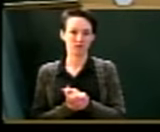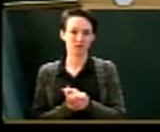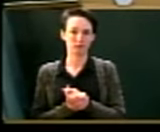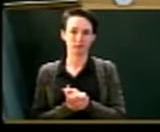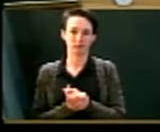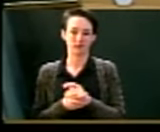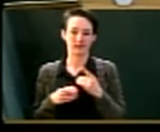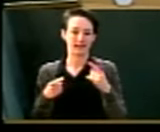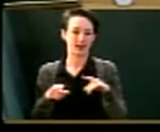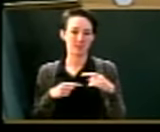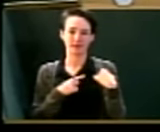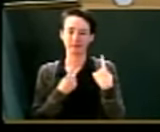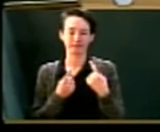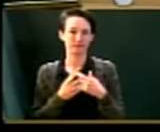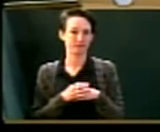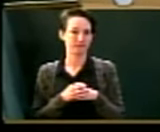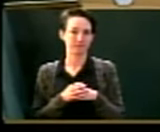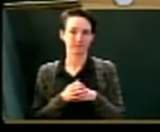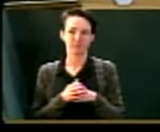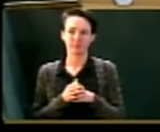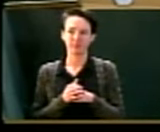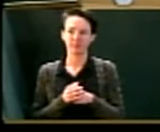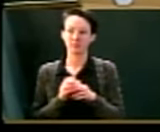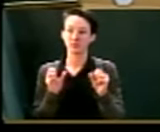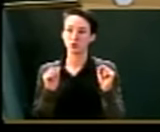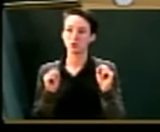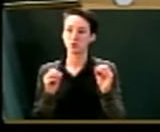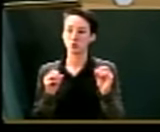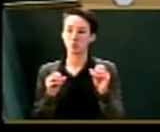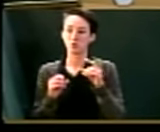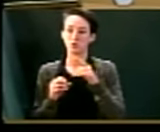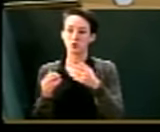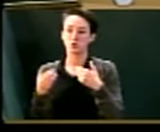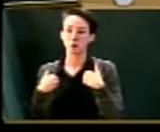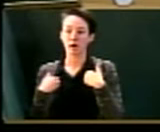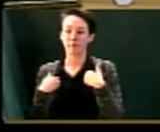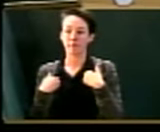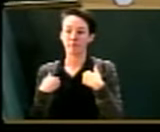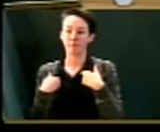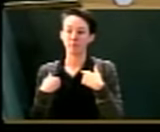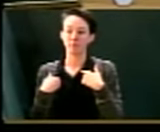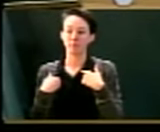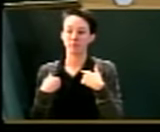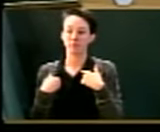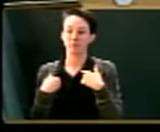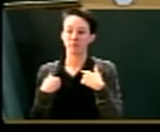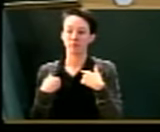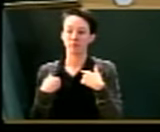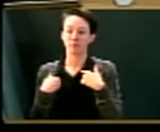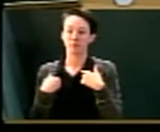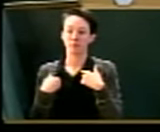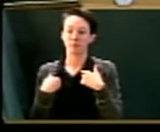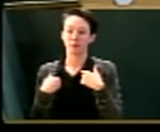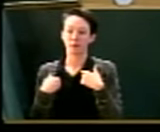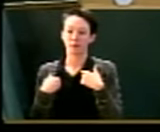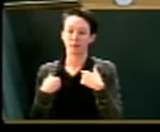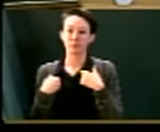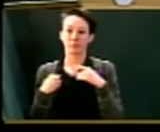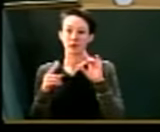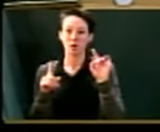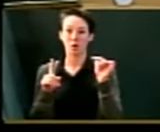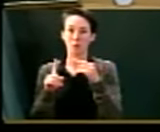that has occurred. So do you have a, you do not know that. Point of